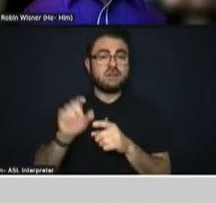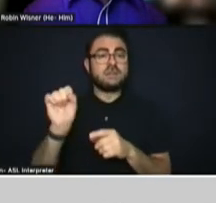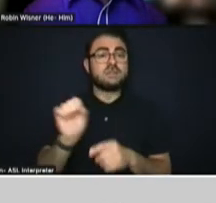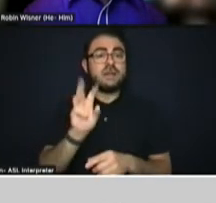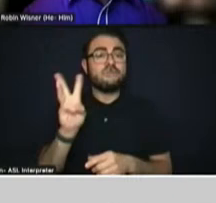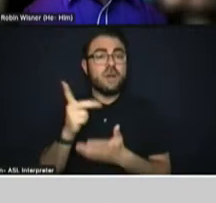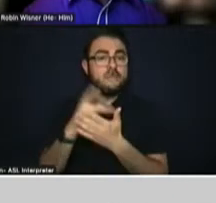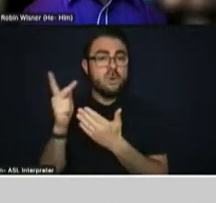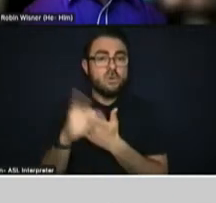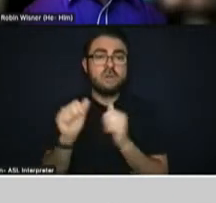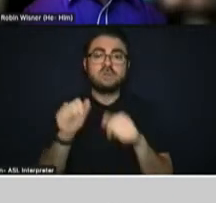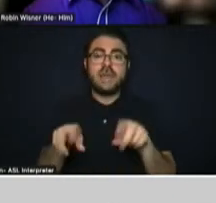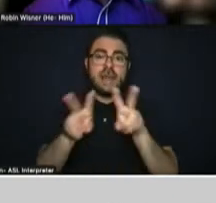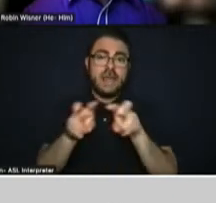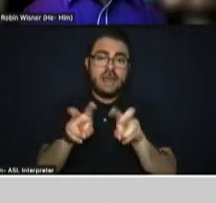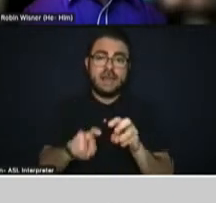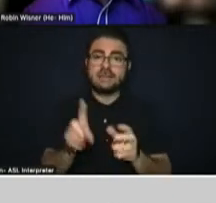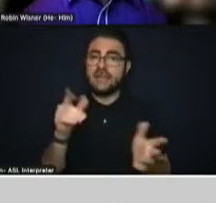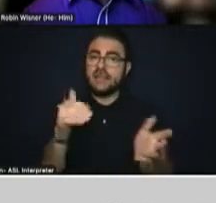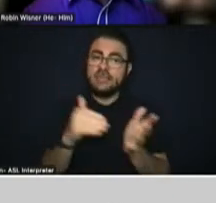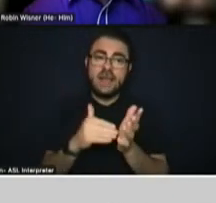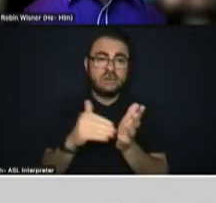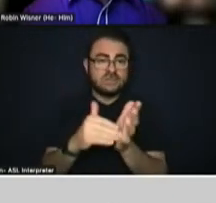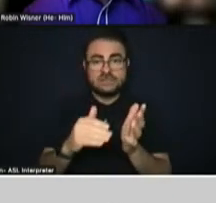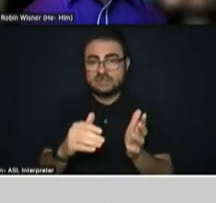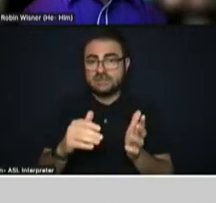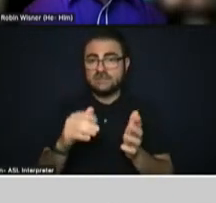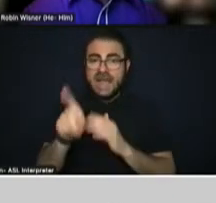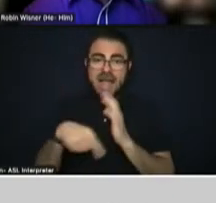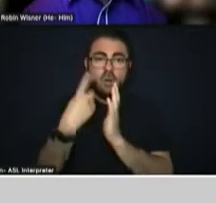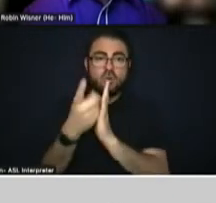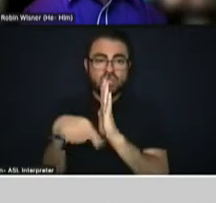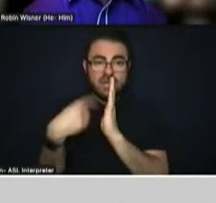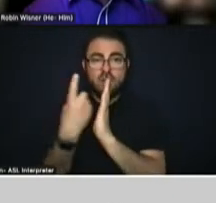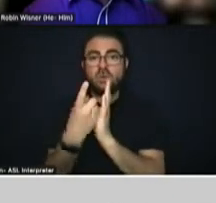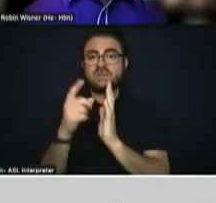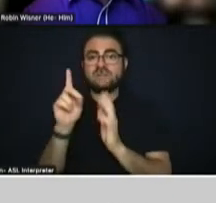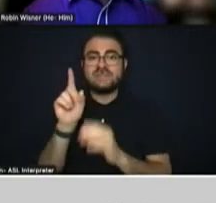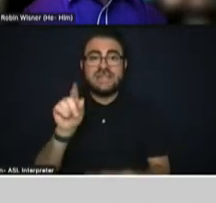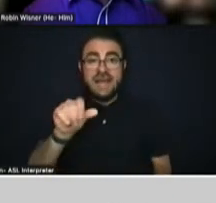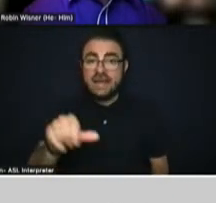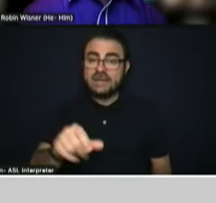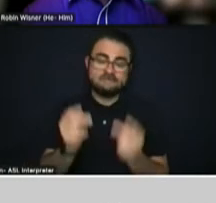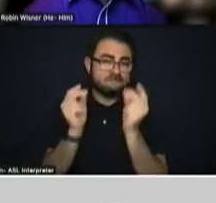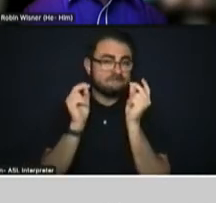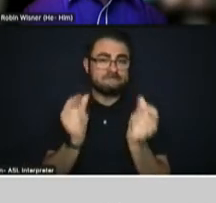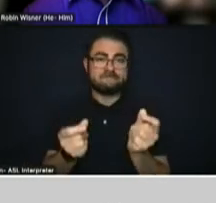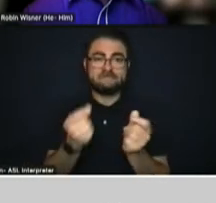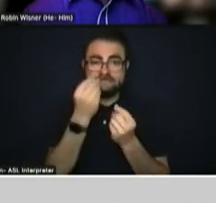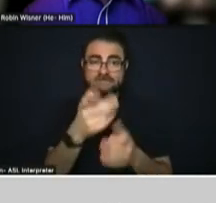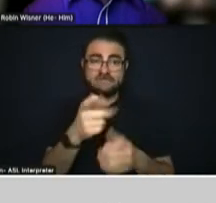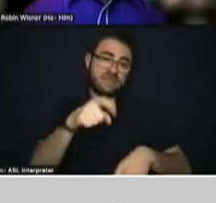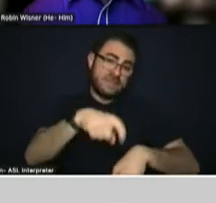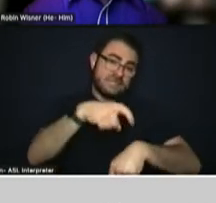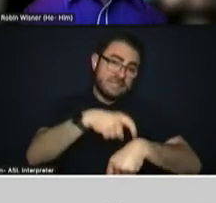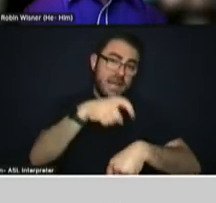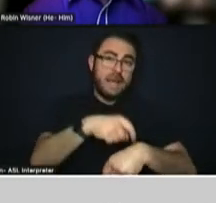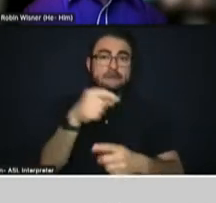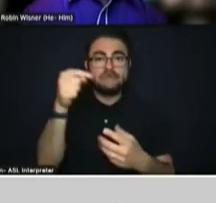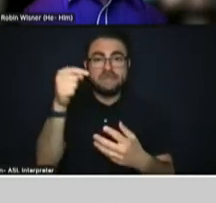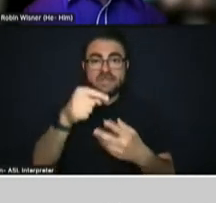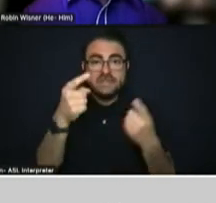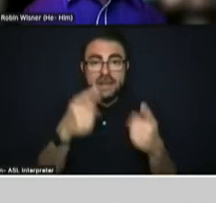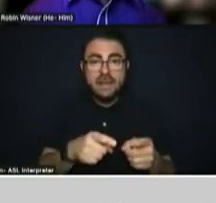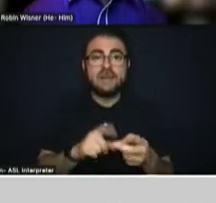analyze thousands of hours of data and instantly tell you that, you know, at this hour, this happened, and with